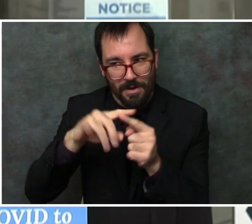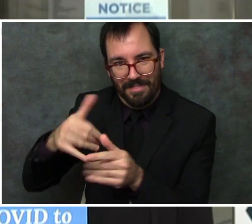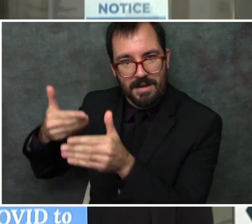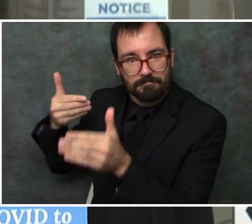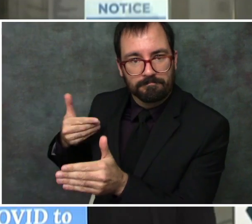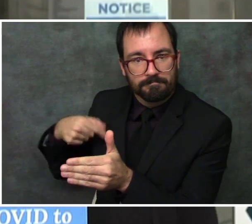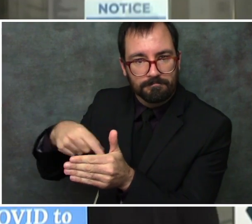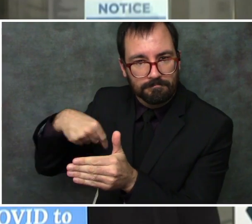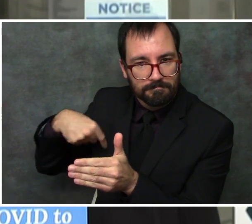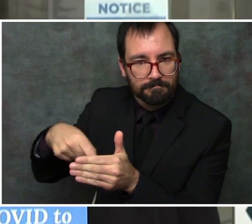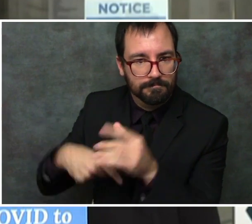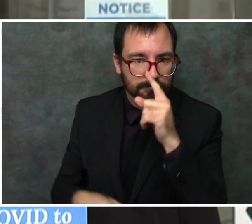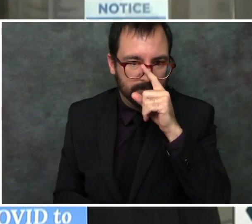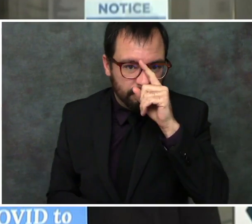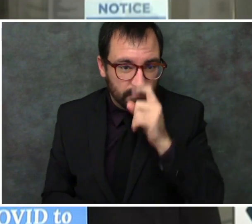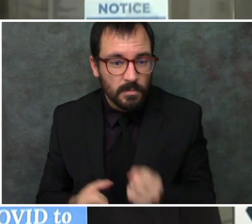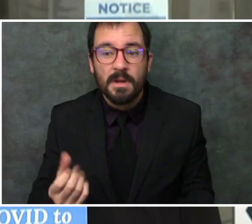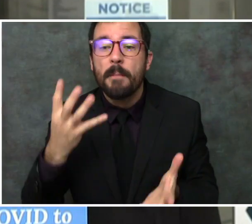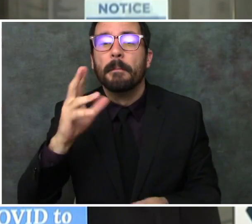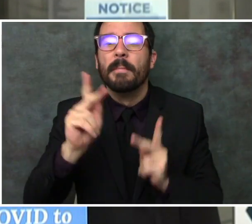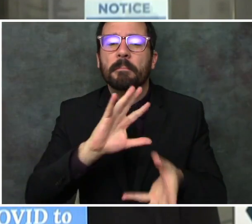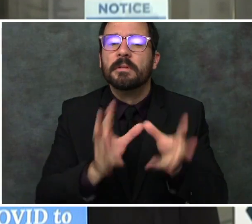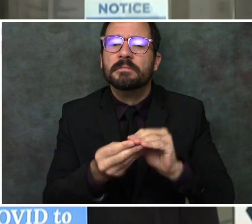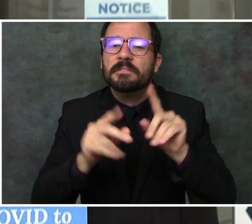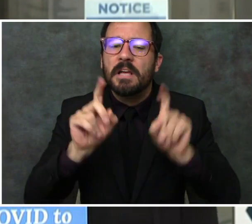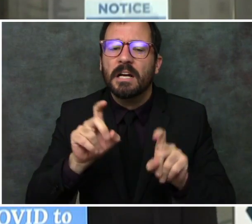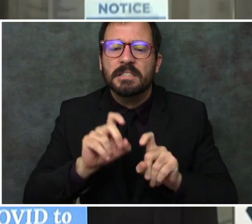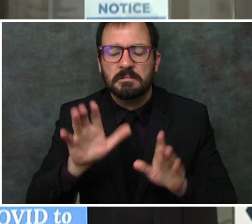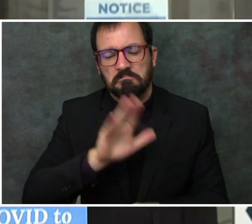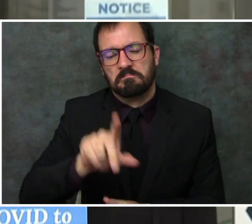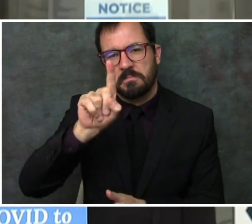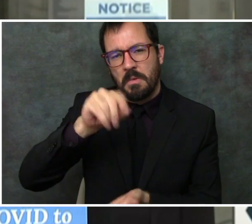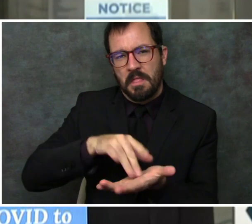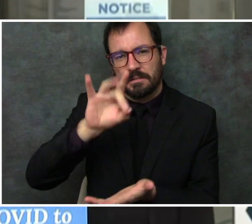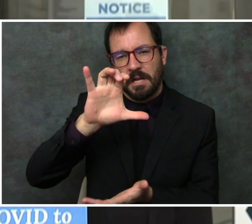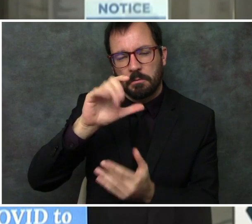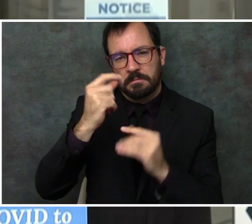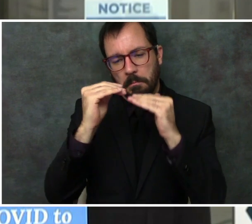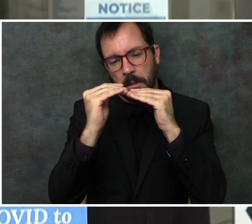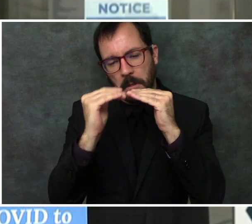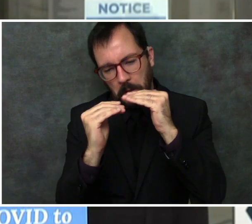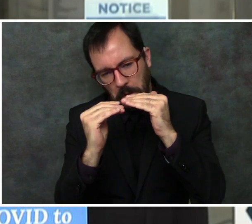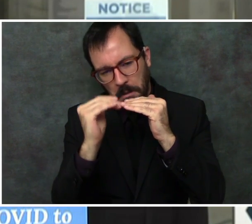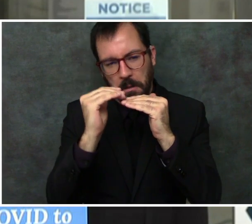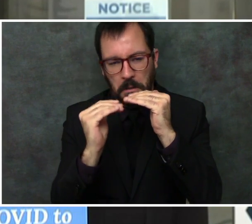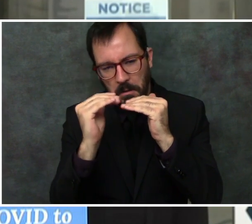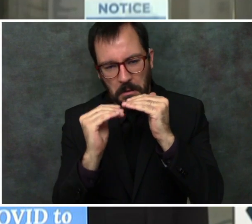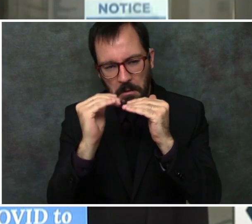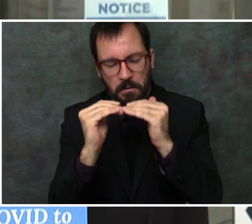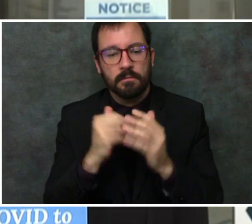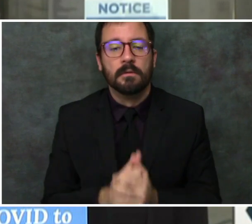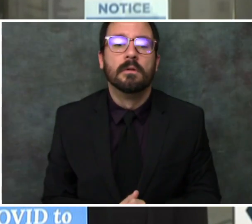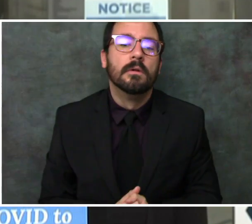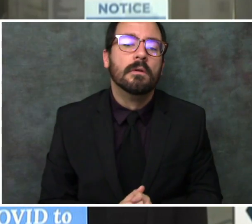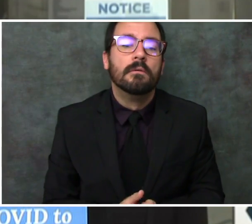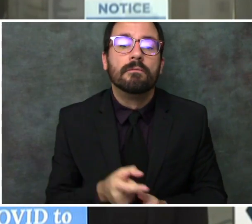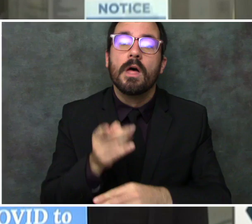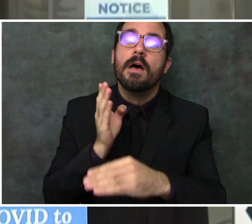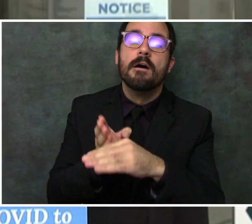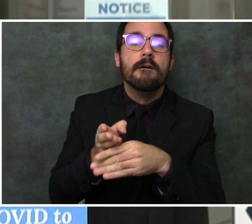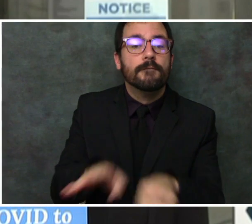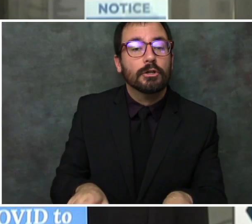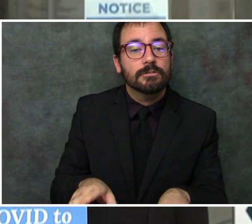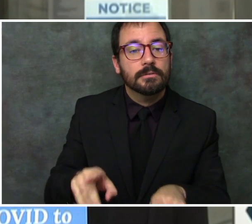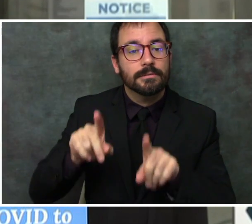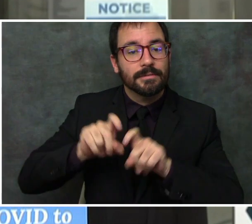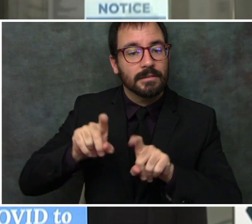stayed the same. Around 1,800 individuals have been tested per day on the average. The average number of positive tests